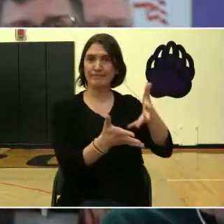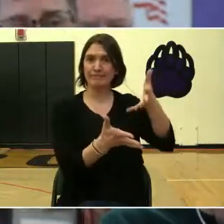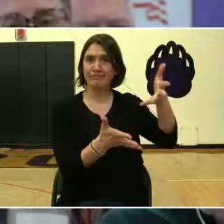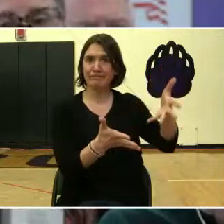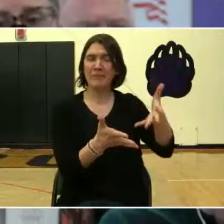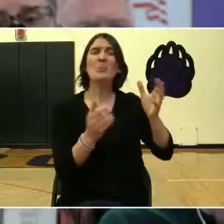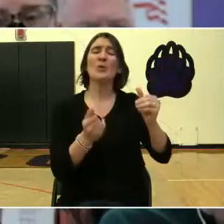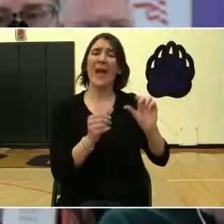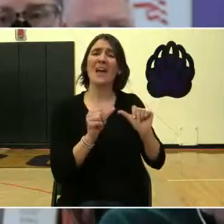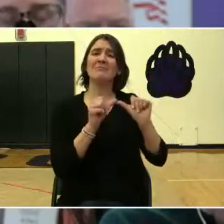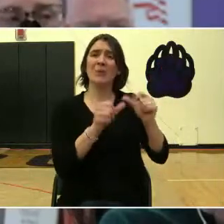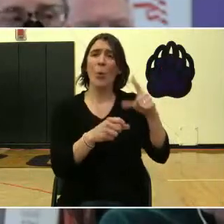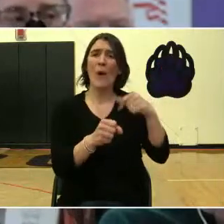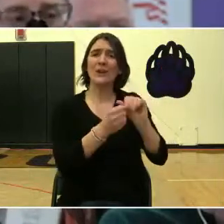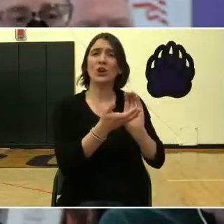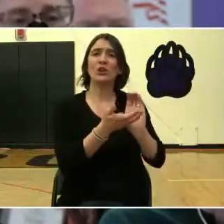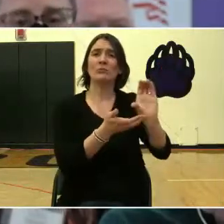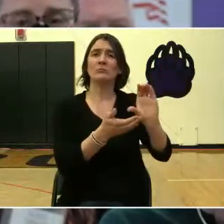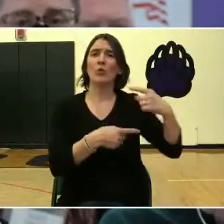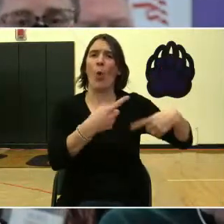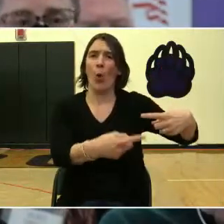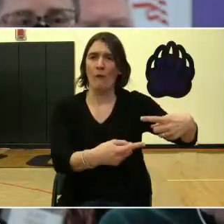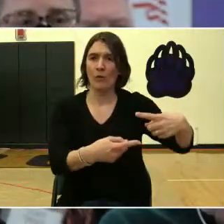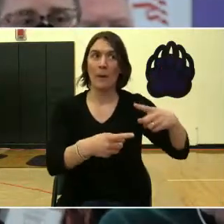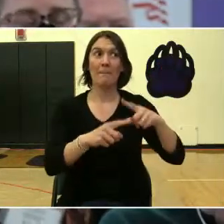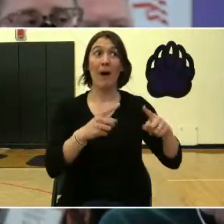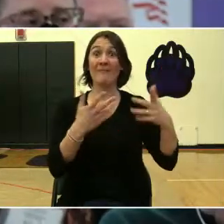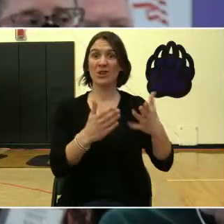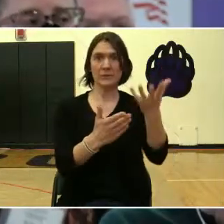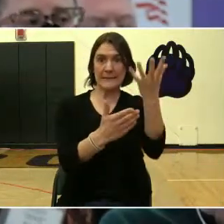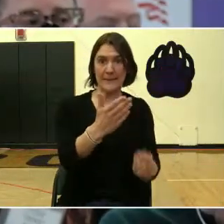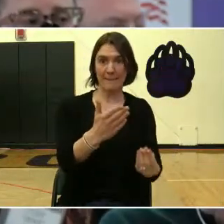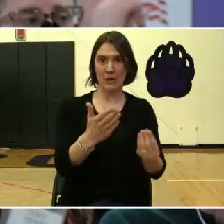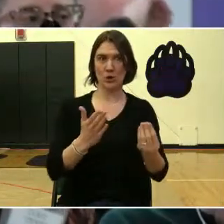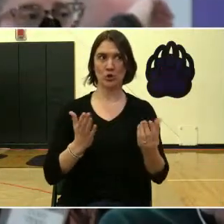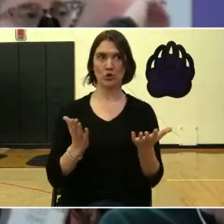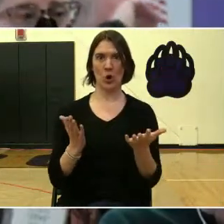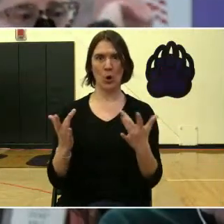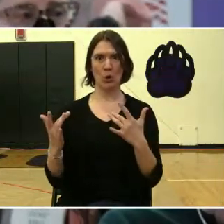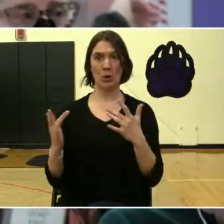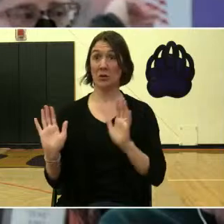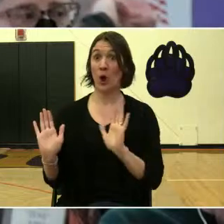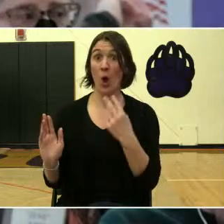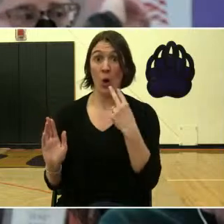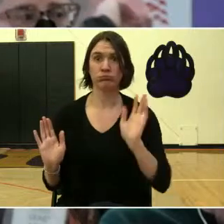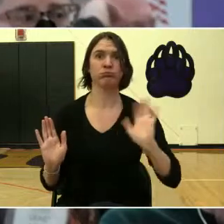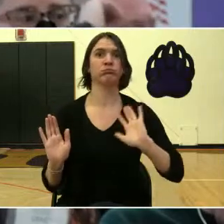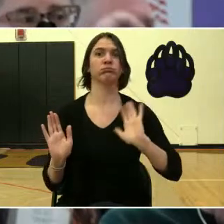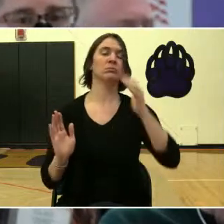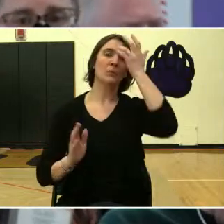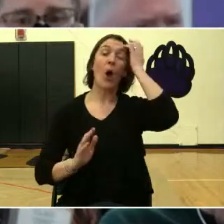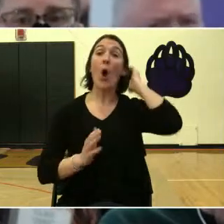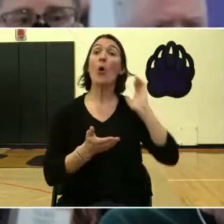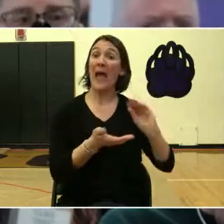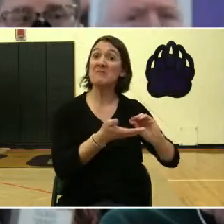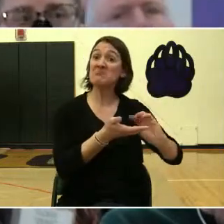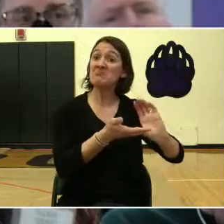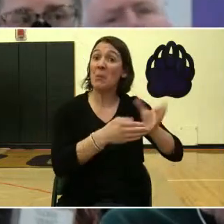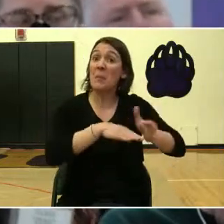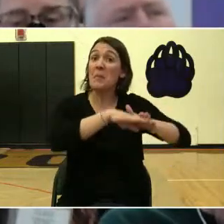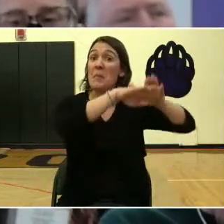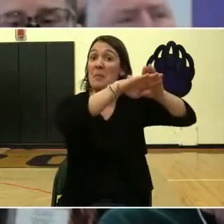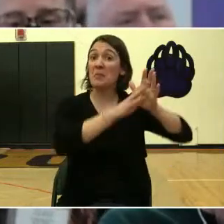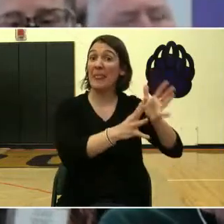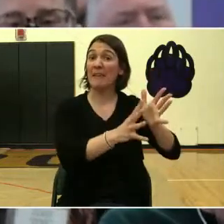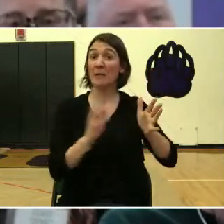can carry over for one year but then it kind of disappears and no that's not true it just like can build and build and build and build